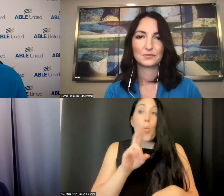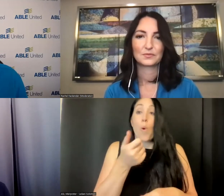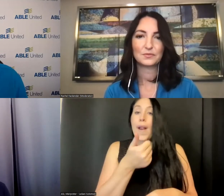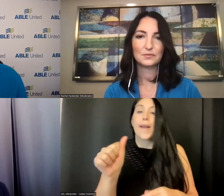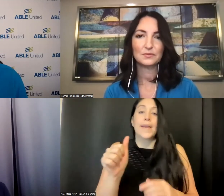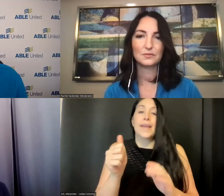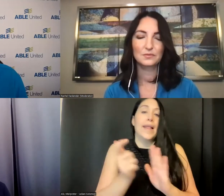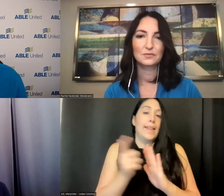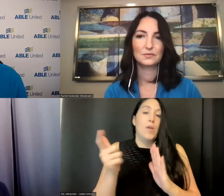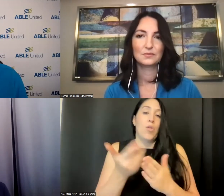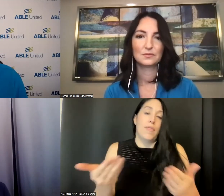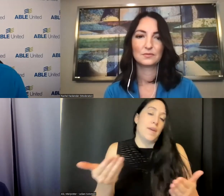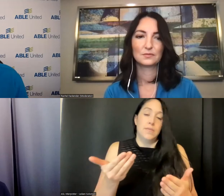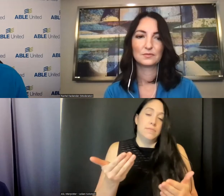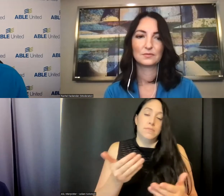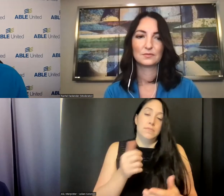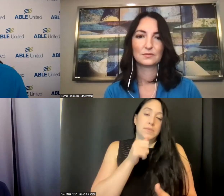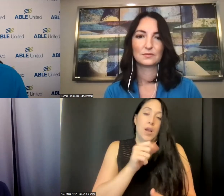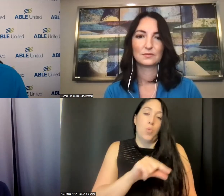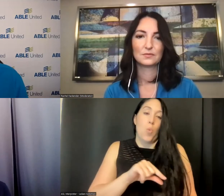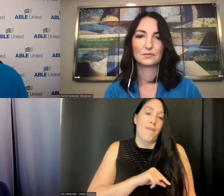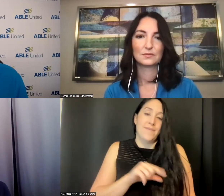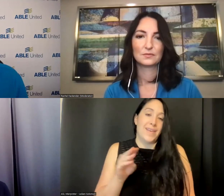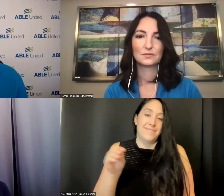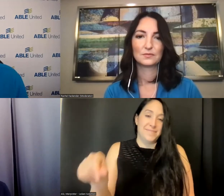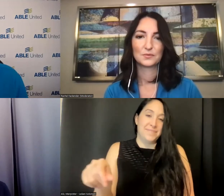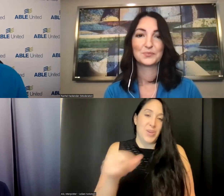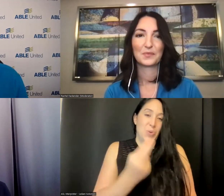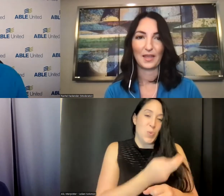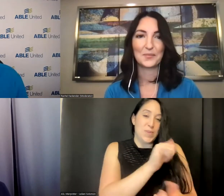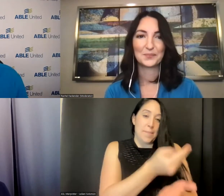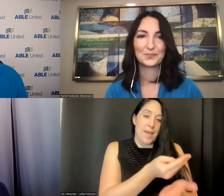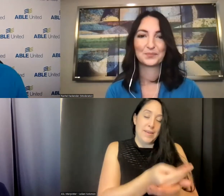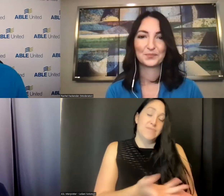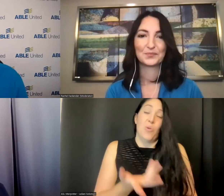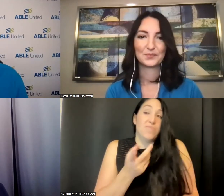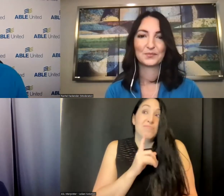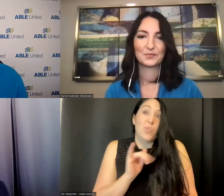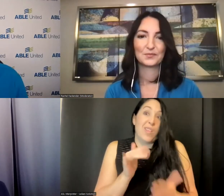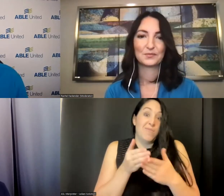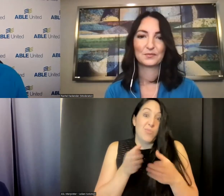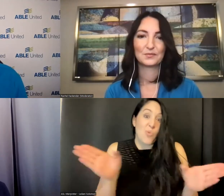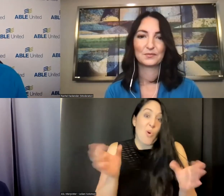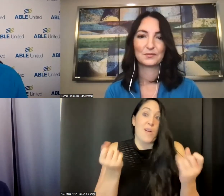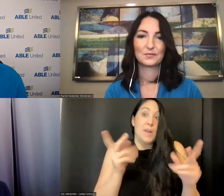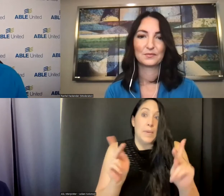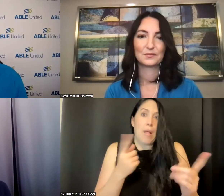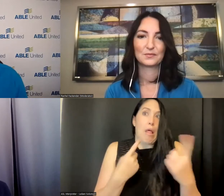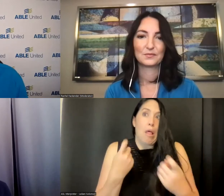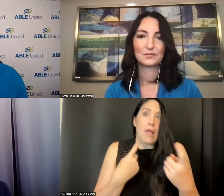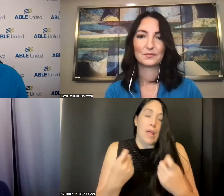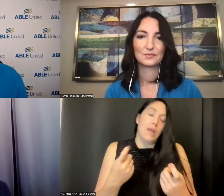not be a qualified disability expense. So it's pretty broad. I know we get that question a lot, and there's a lot of specific questions